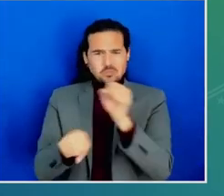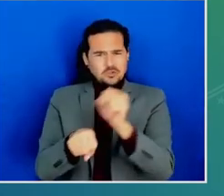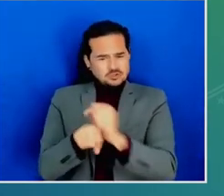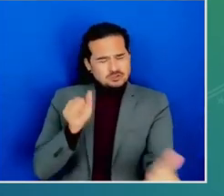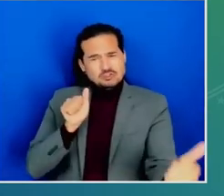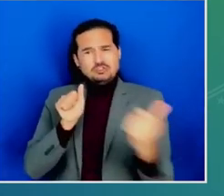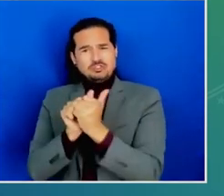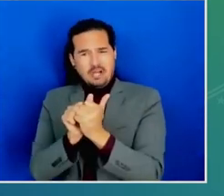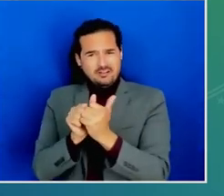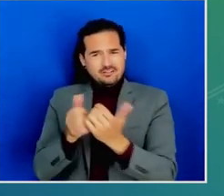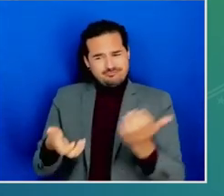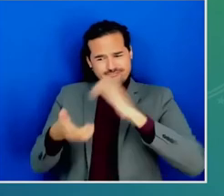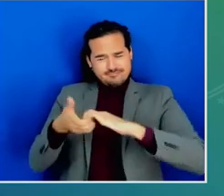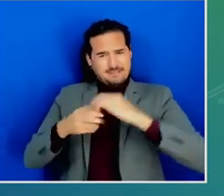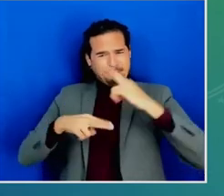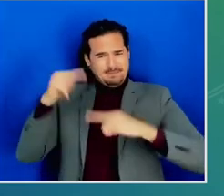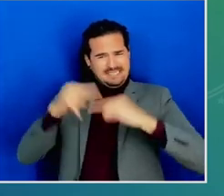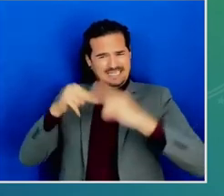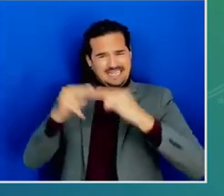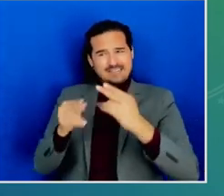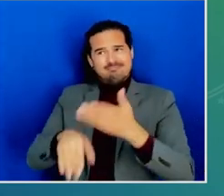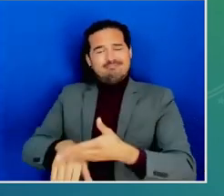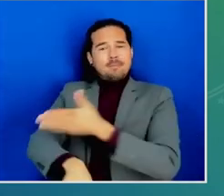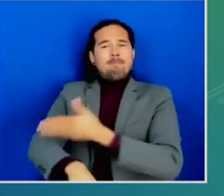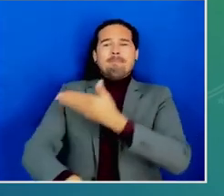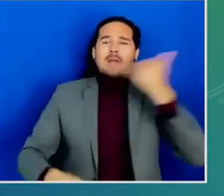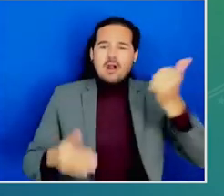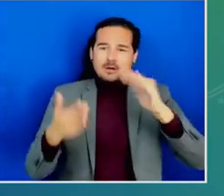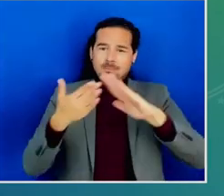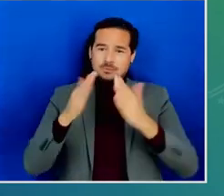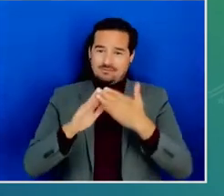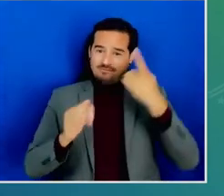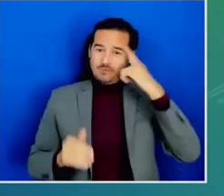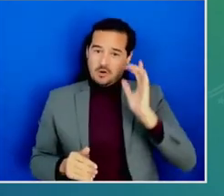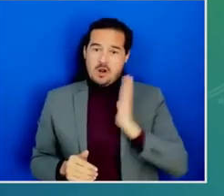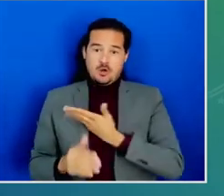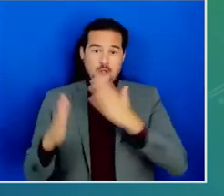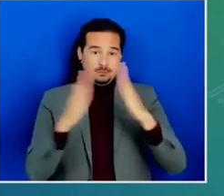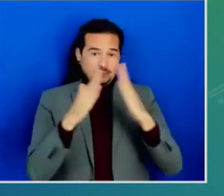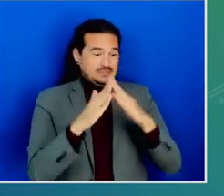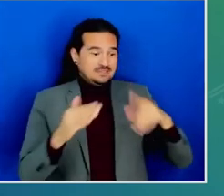generations to come." Thank you, Mr. President-elect, for this day. Thank you.